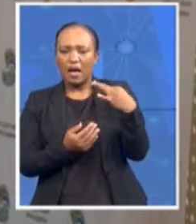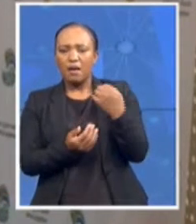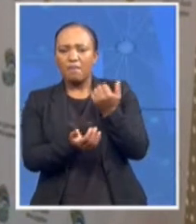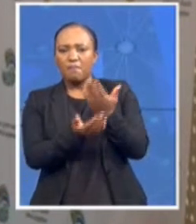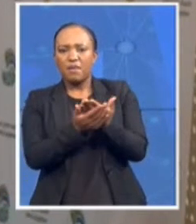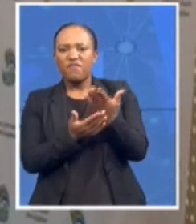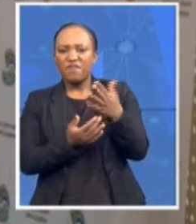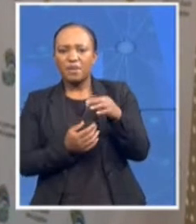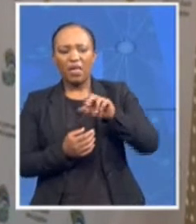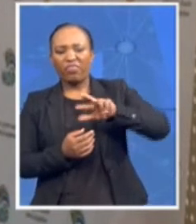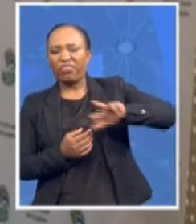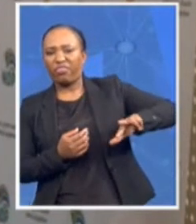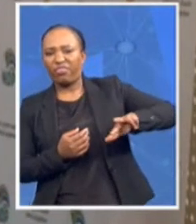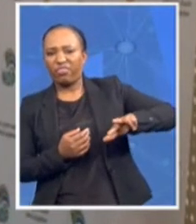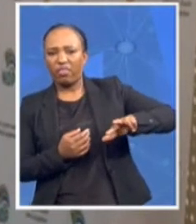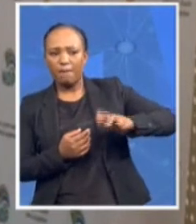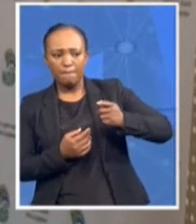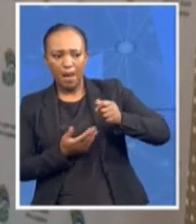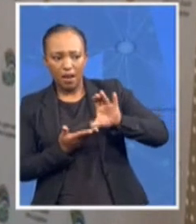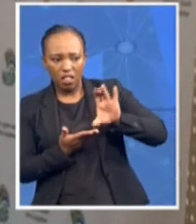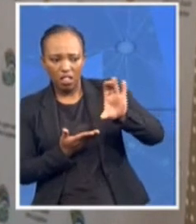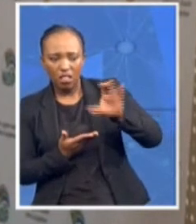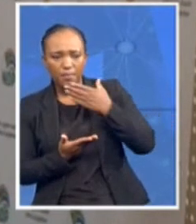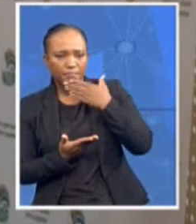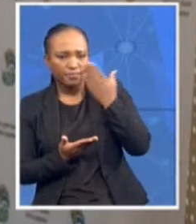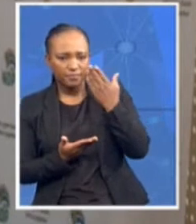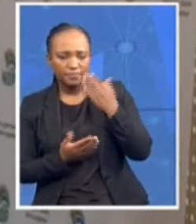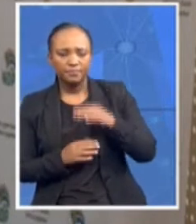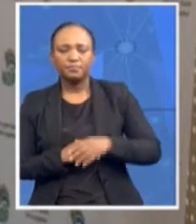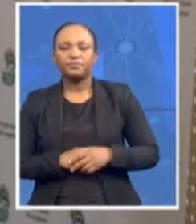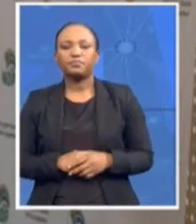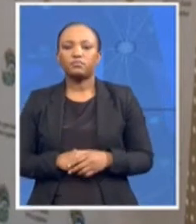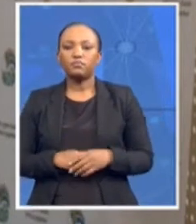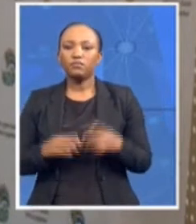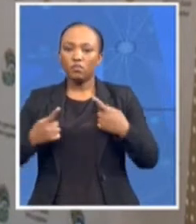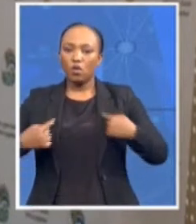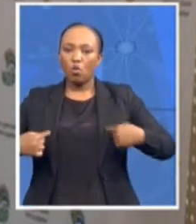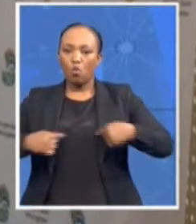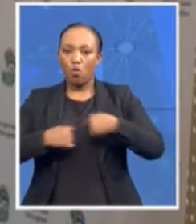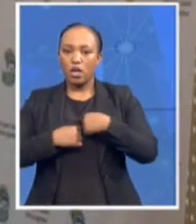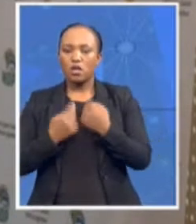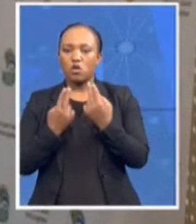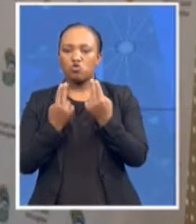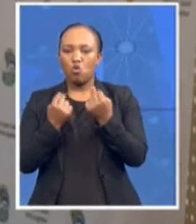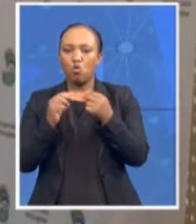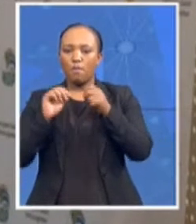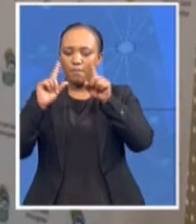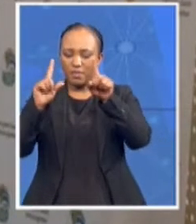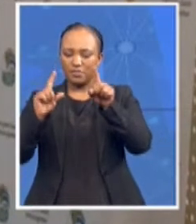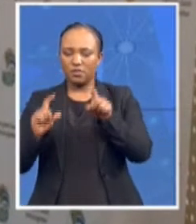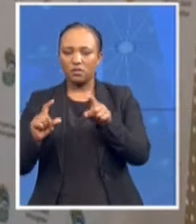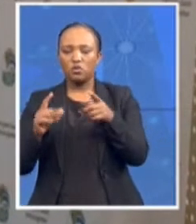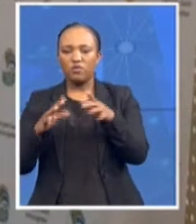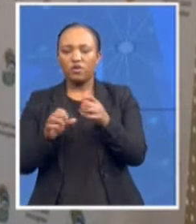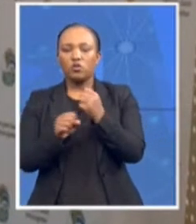So we then, with the new principles, ensured that all 761 must be